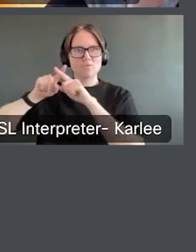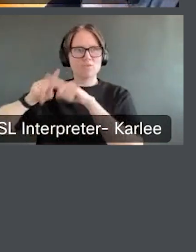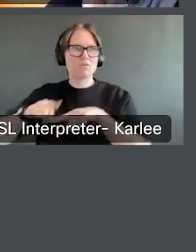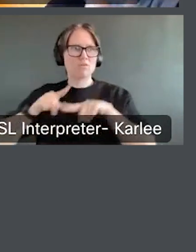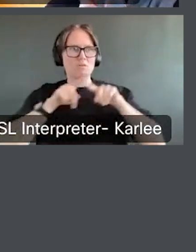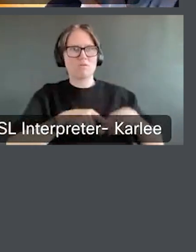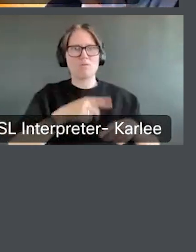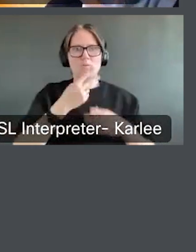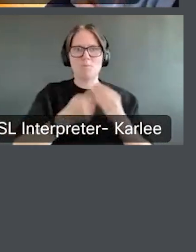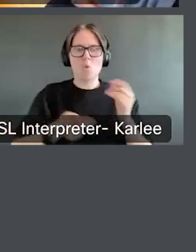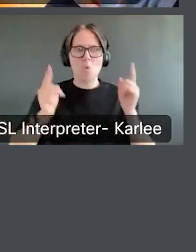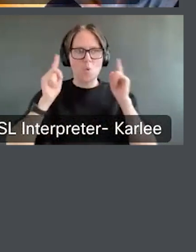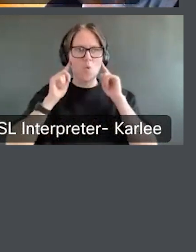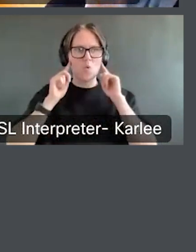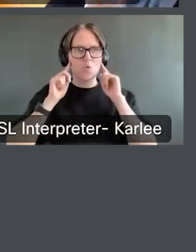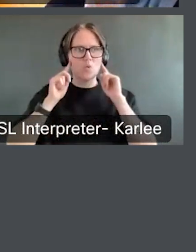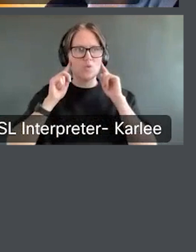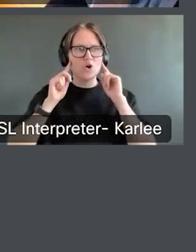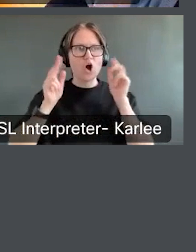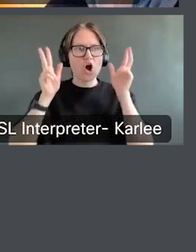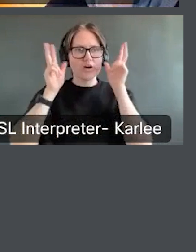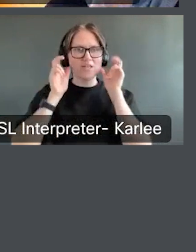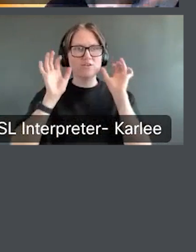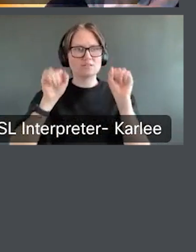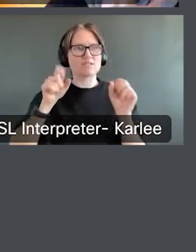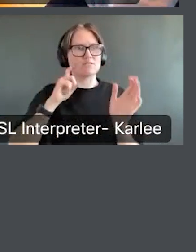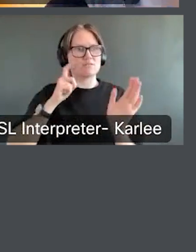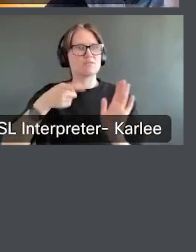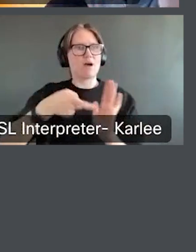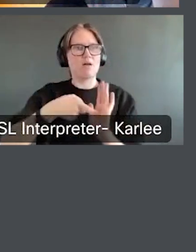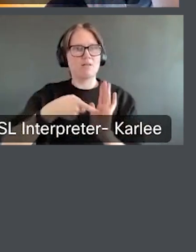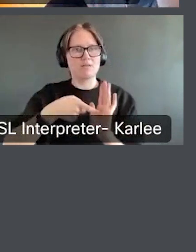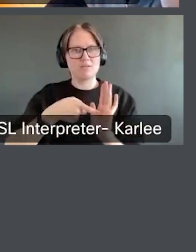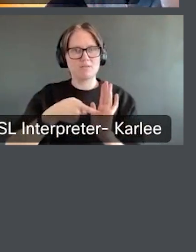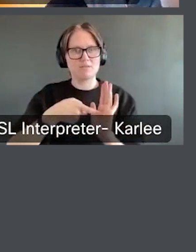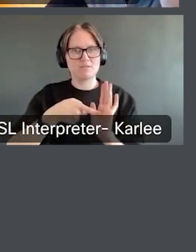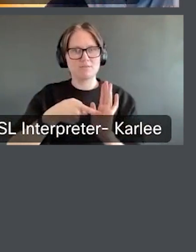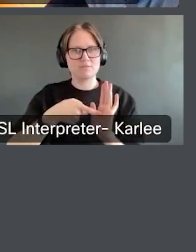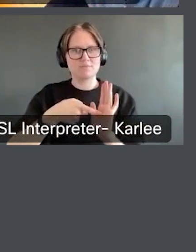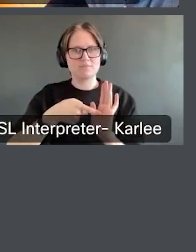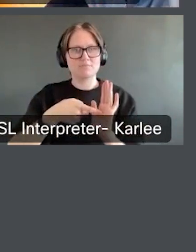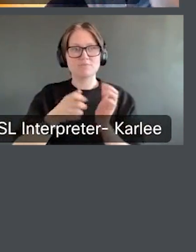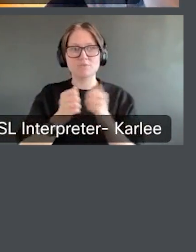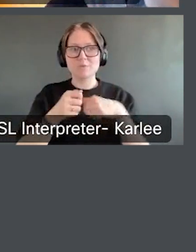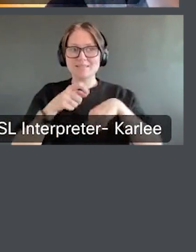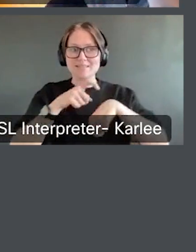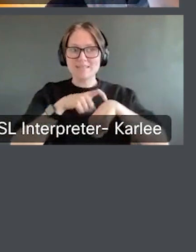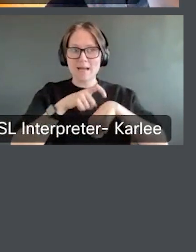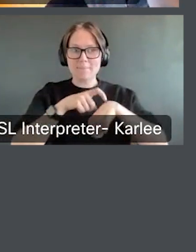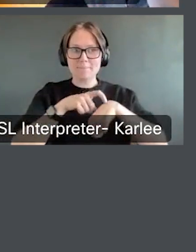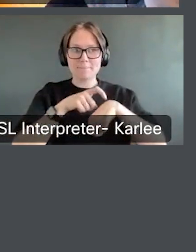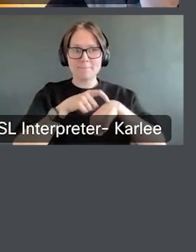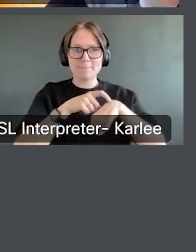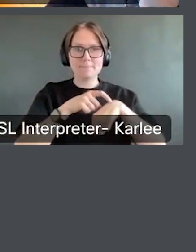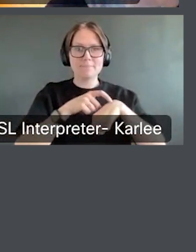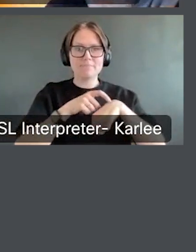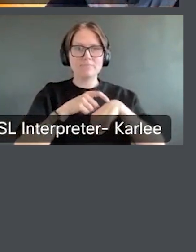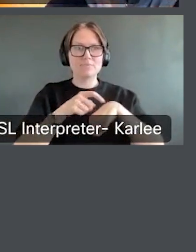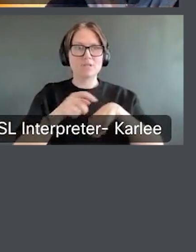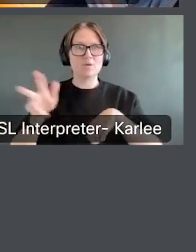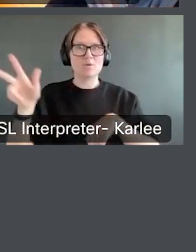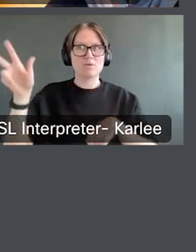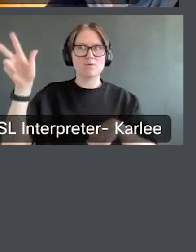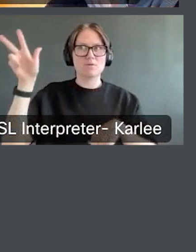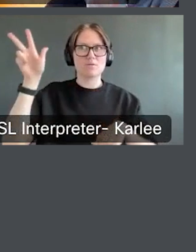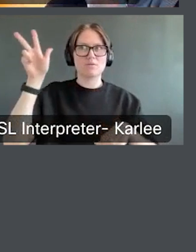our ears can tell the difference in time that a sound reaches one ear versus